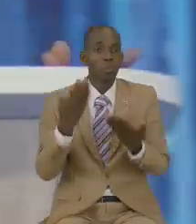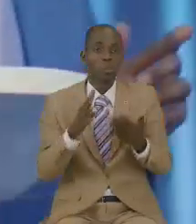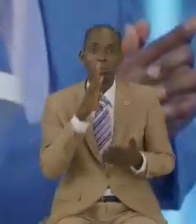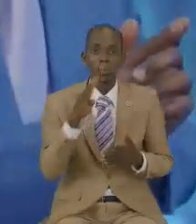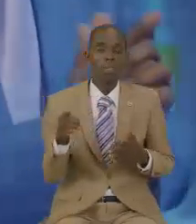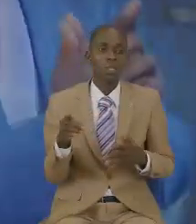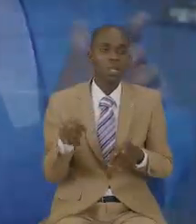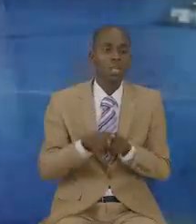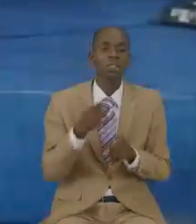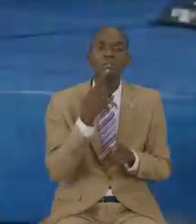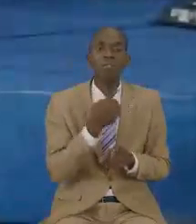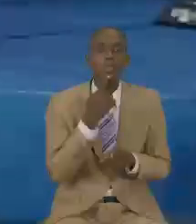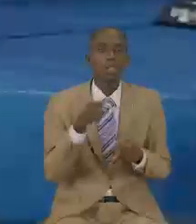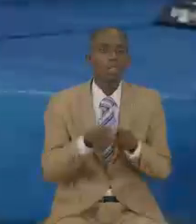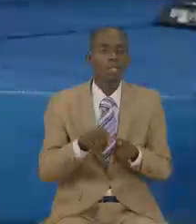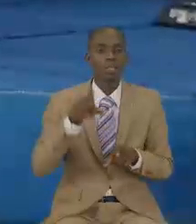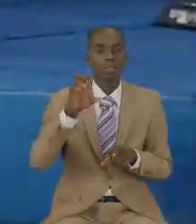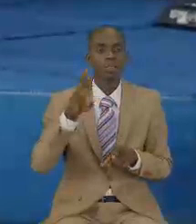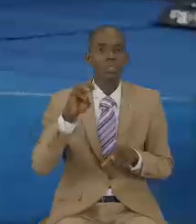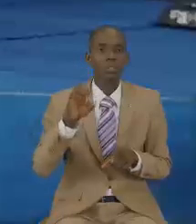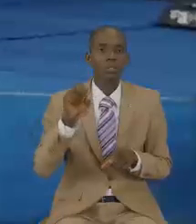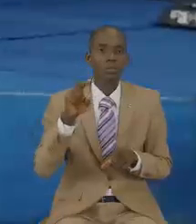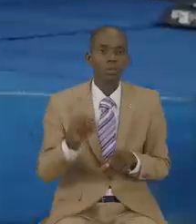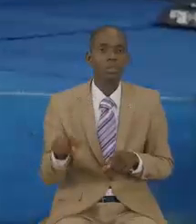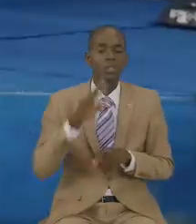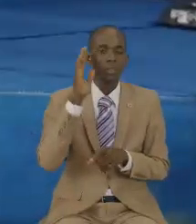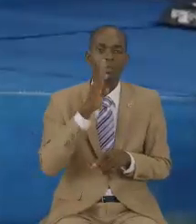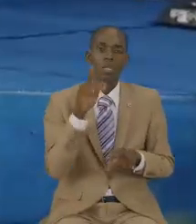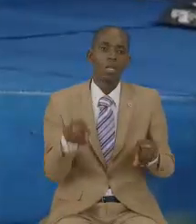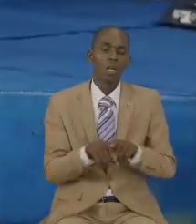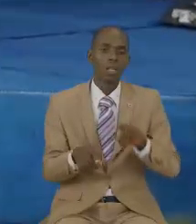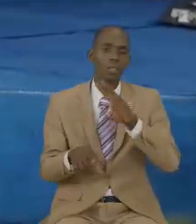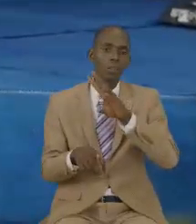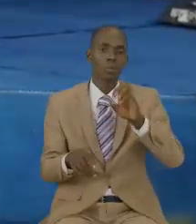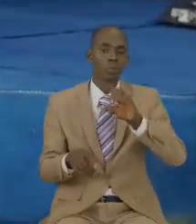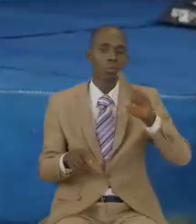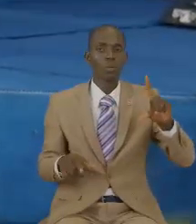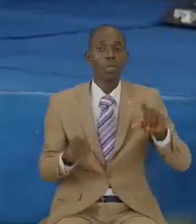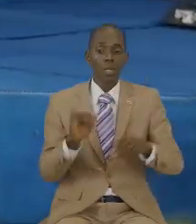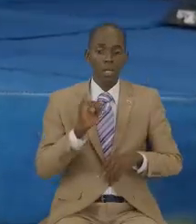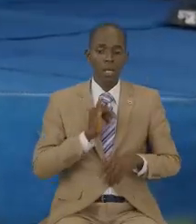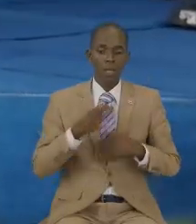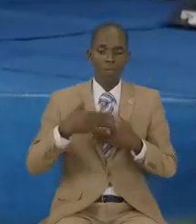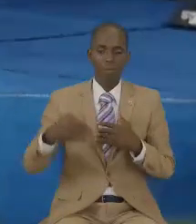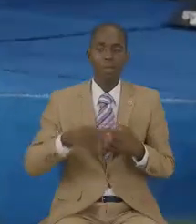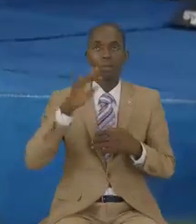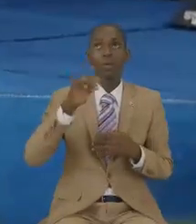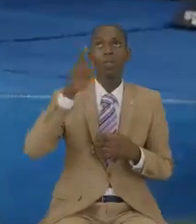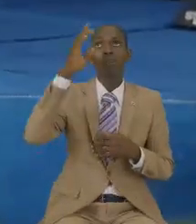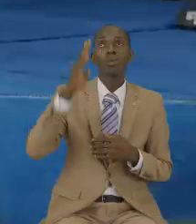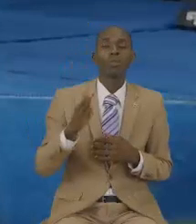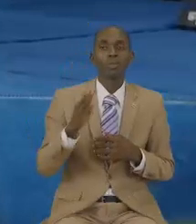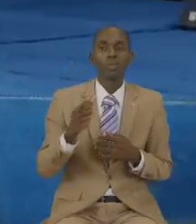I invited by God to glory and invited by the God of glory.